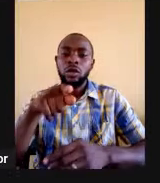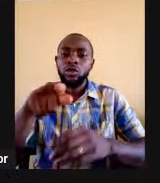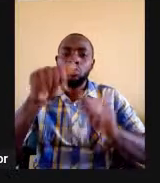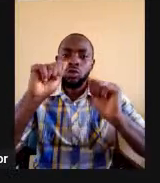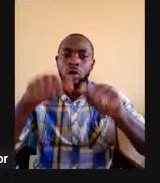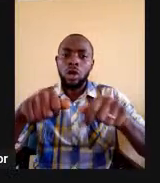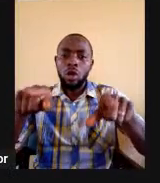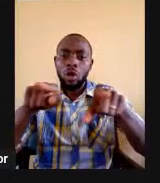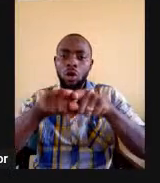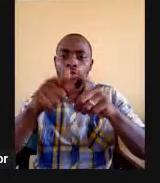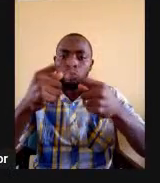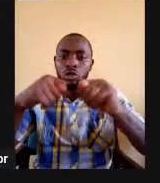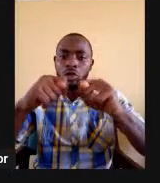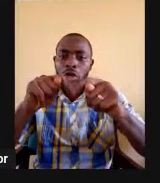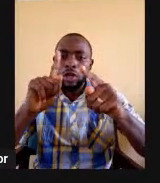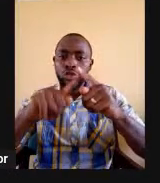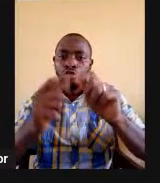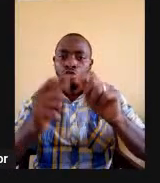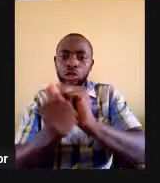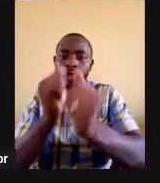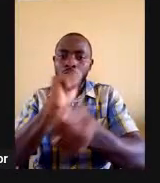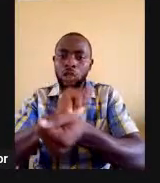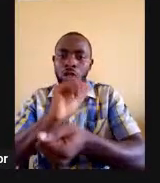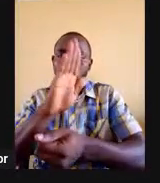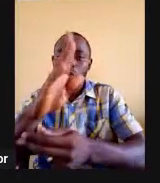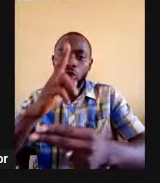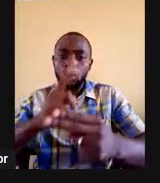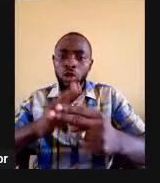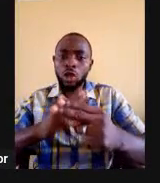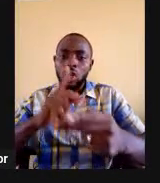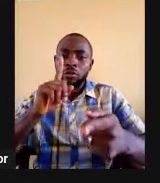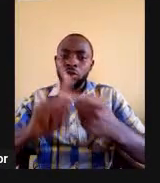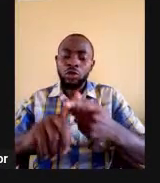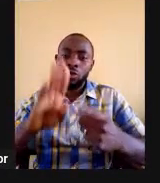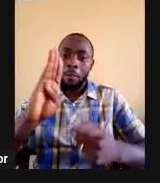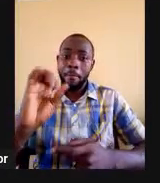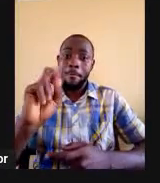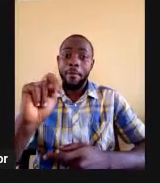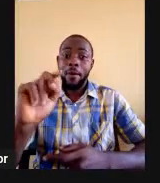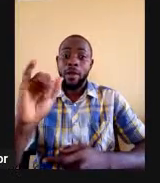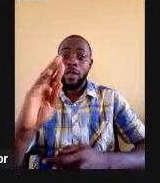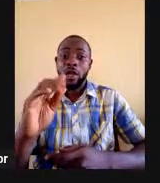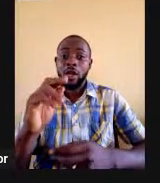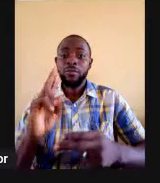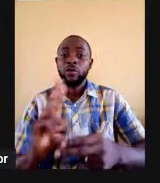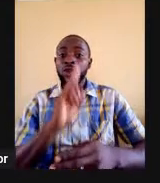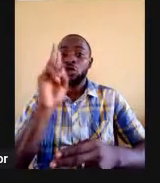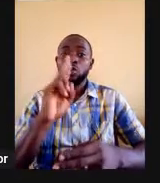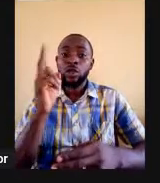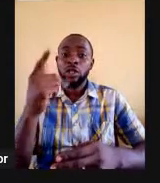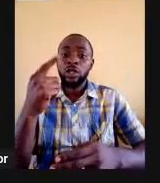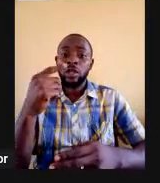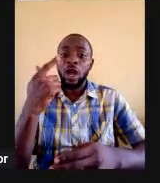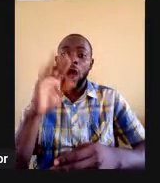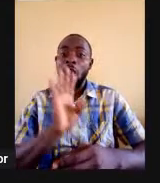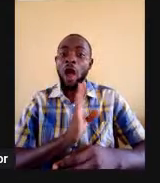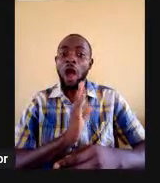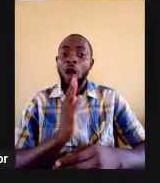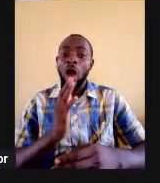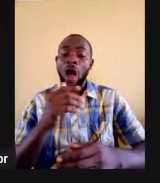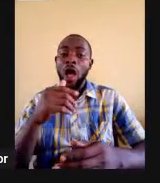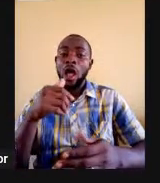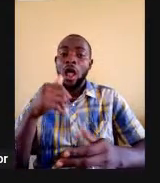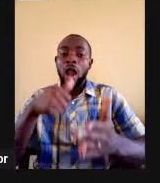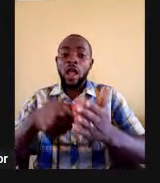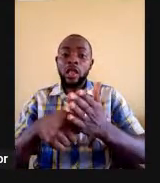to interpret your name also in binary using the previous the previous letters that I showed